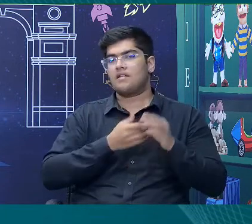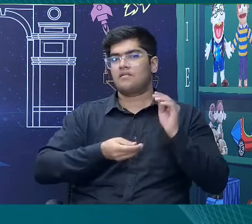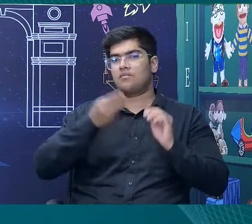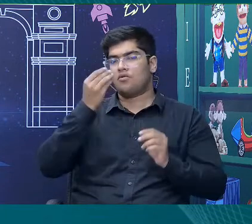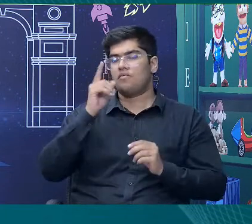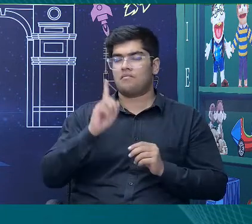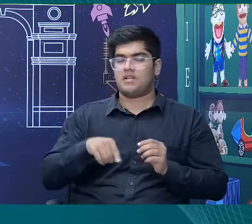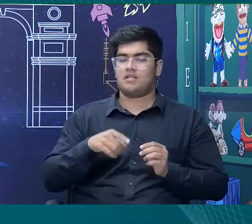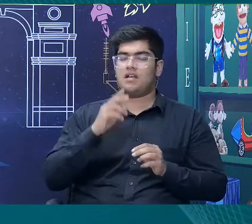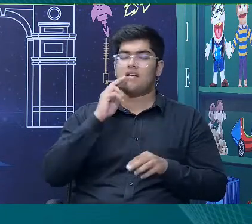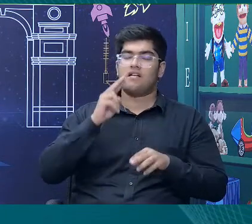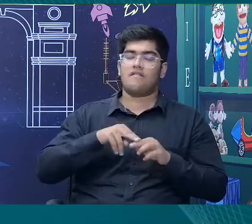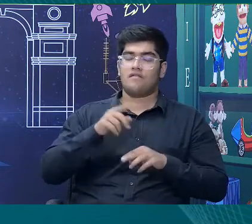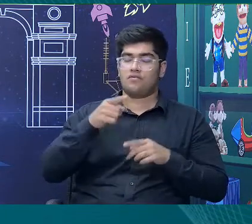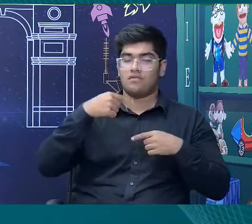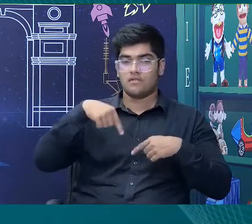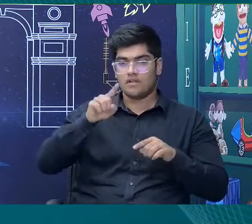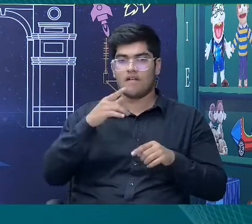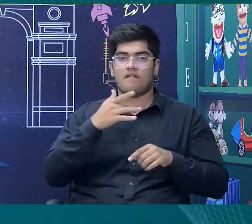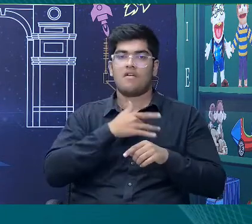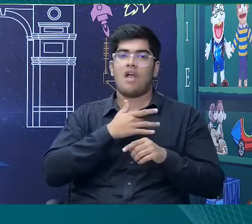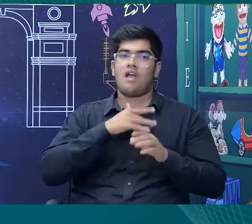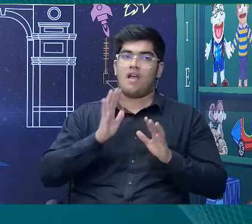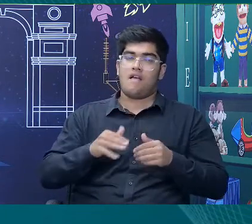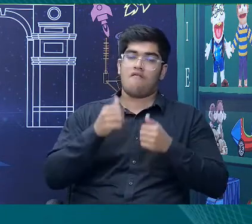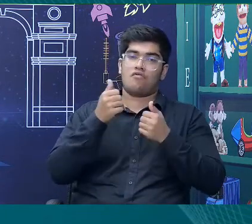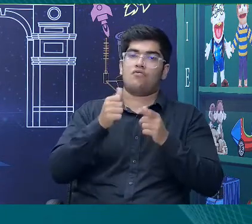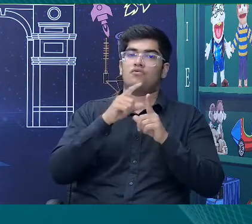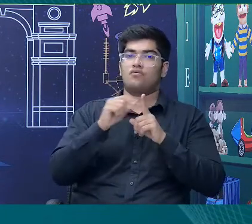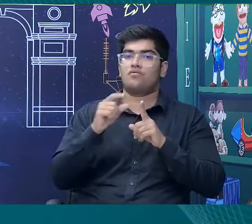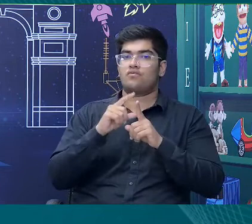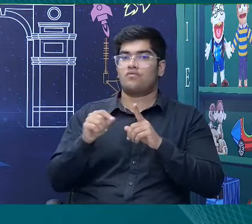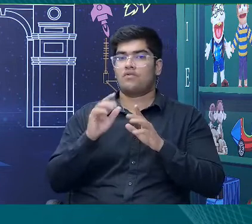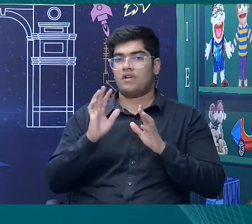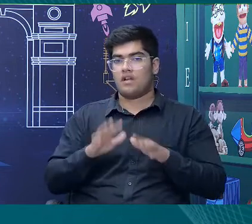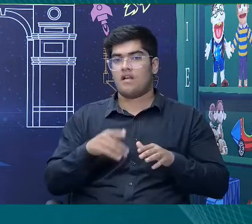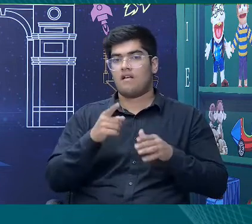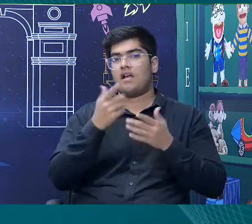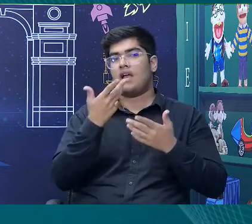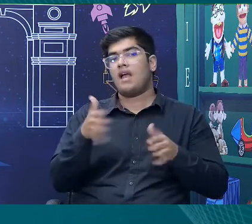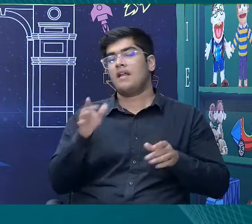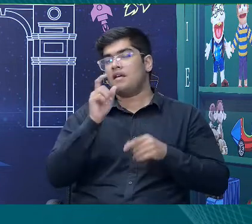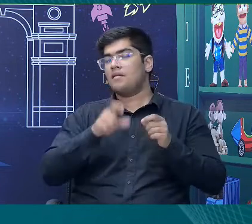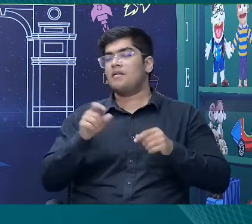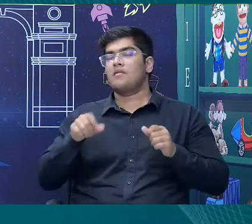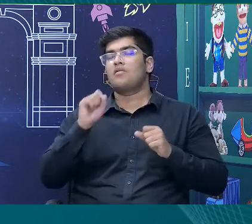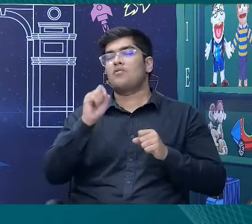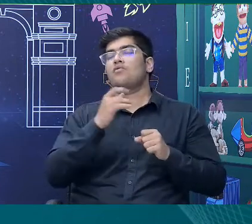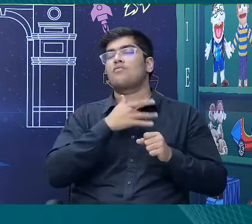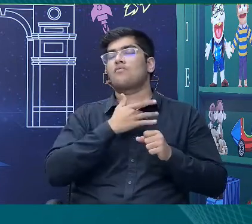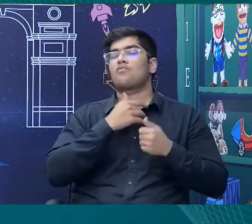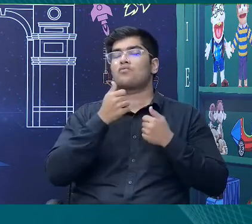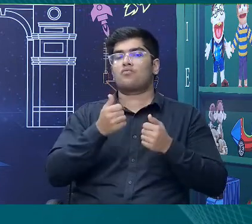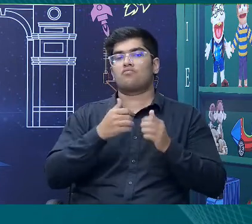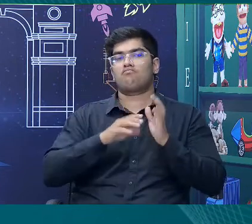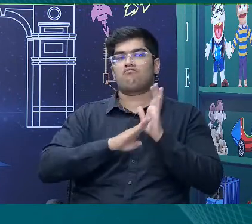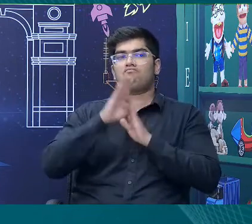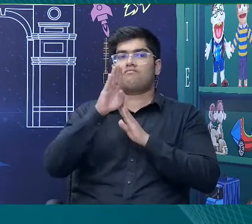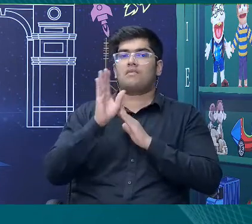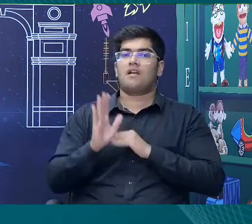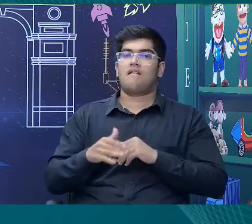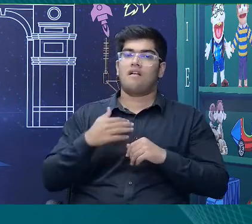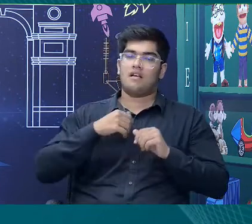do, your good deeds can awaken goodness in anyone at any time. That's so true. we